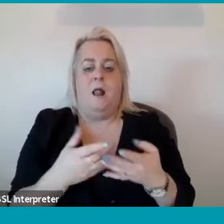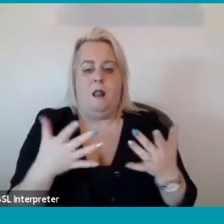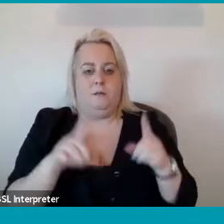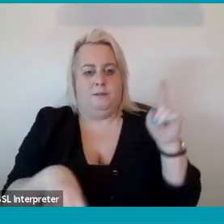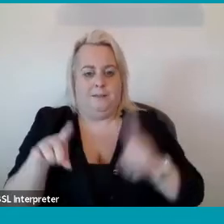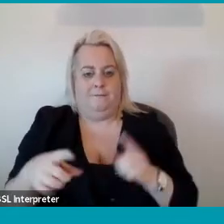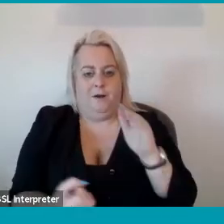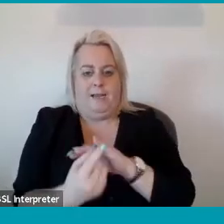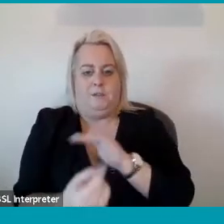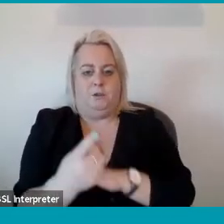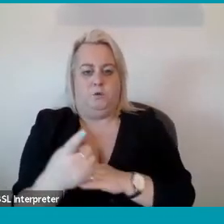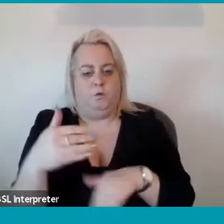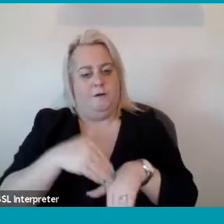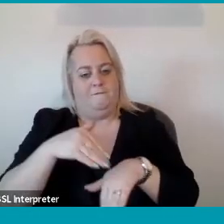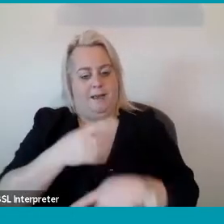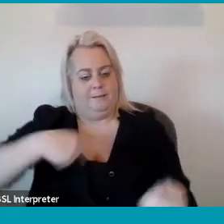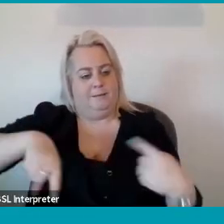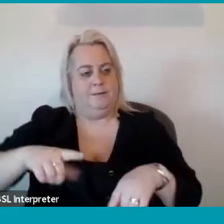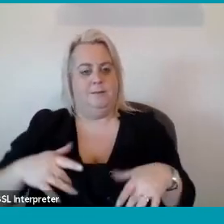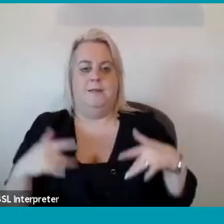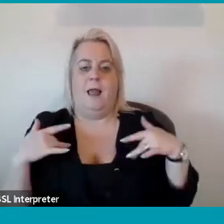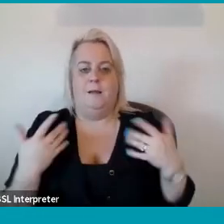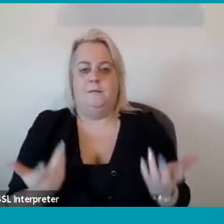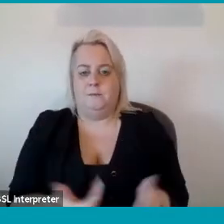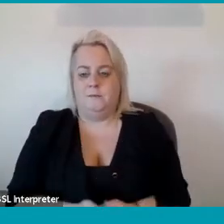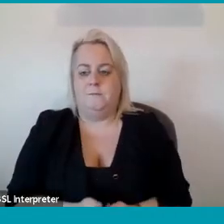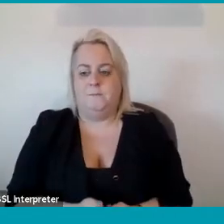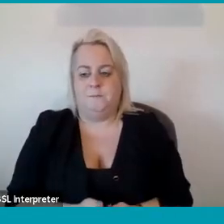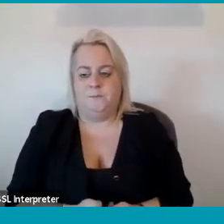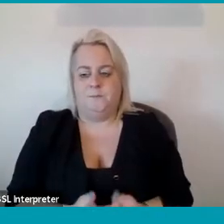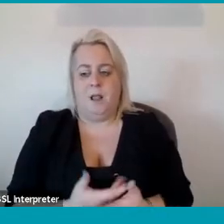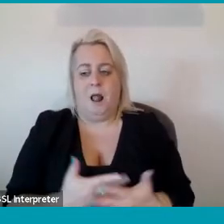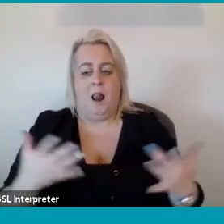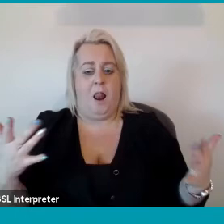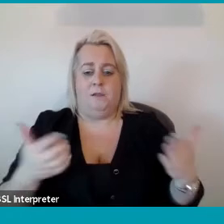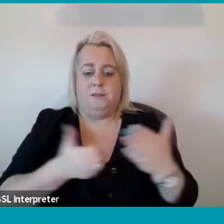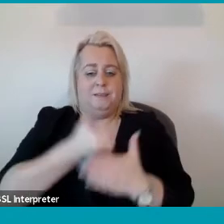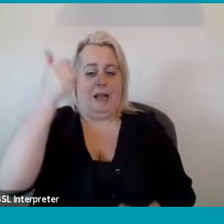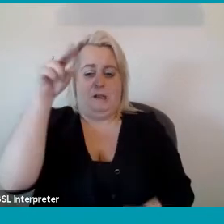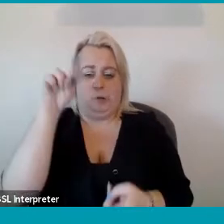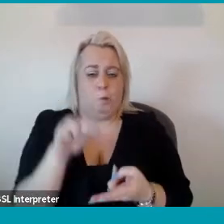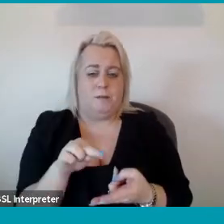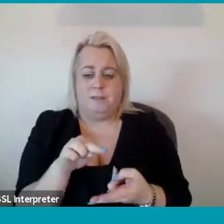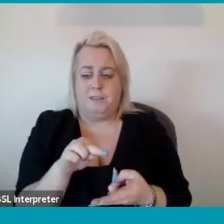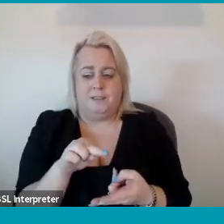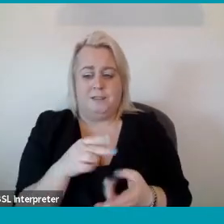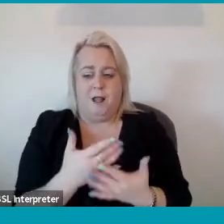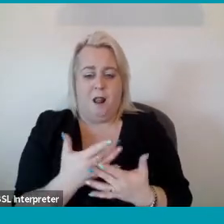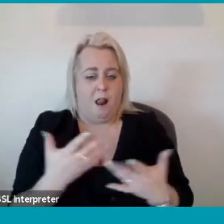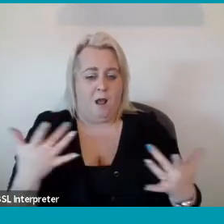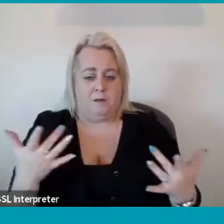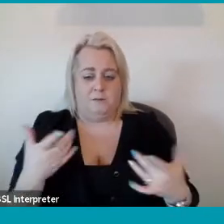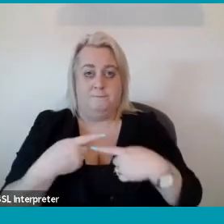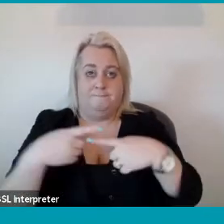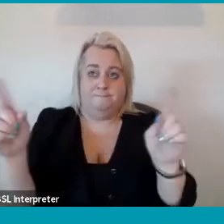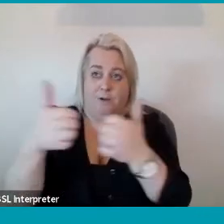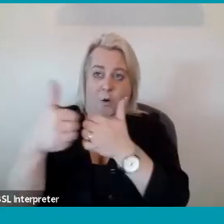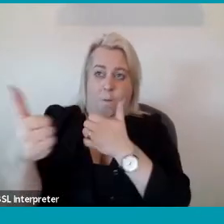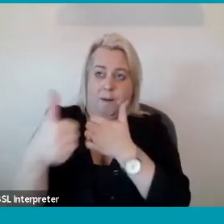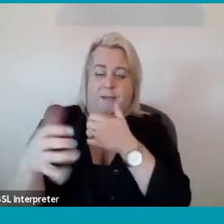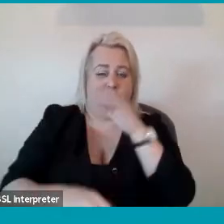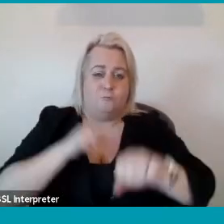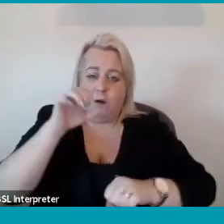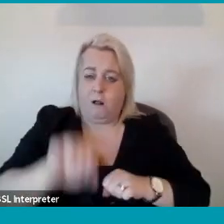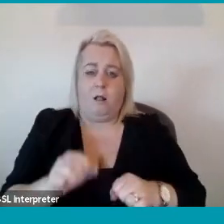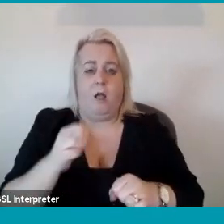in every sector now, there are really severe skill shortages and organisations are struggling to get the right talent.